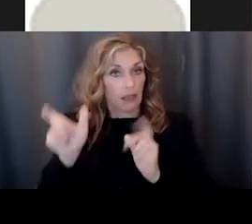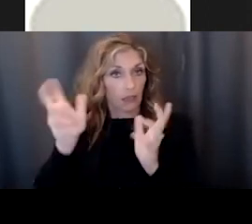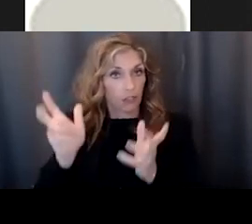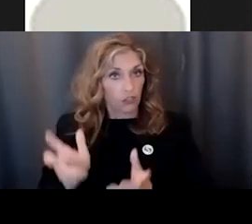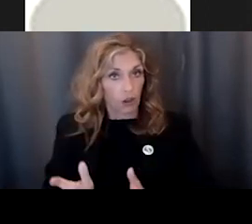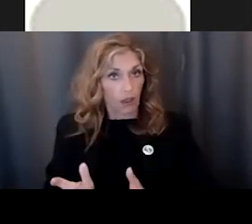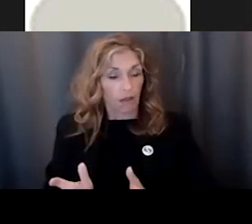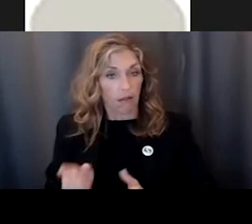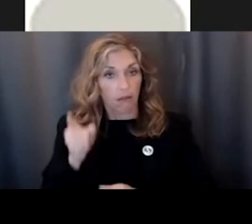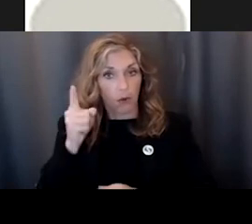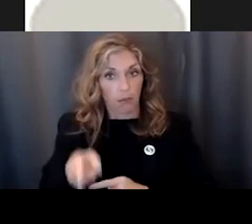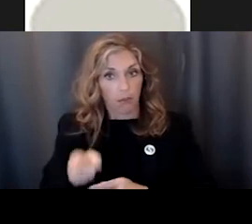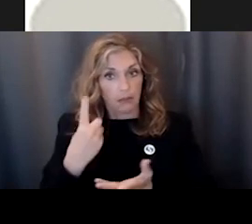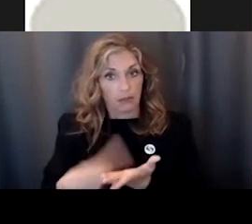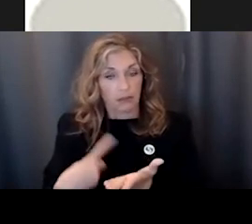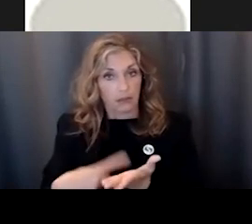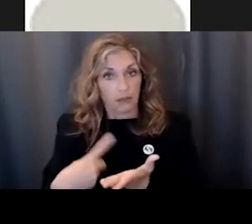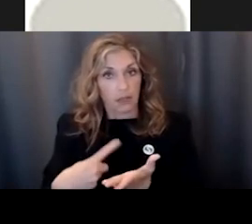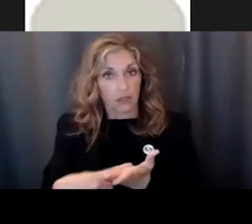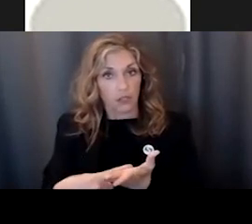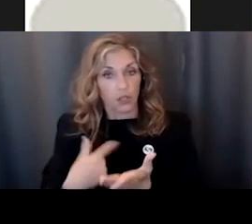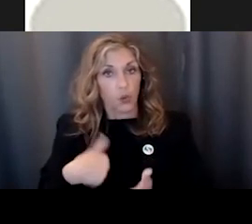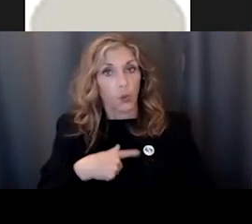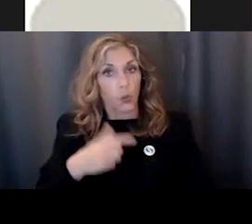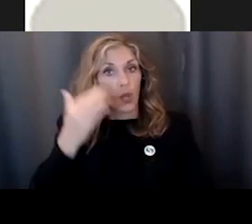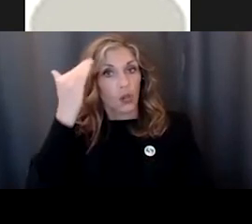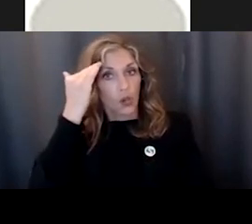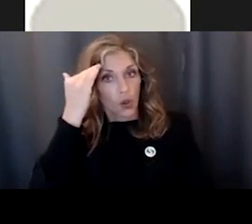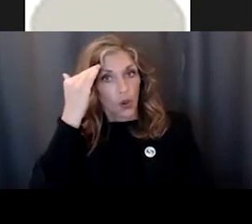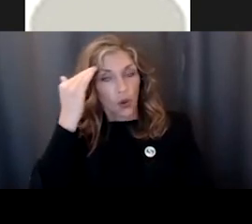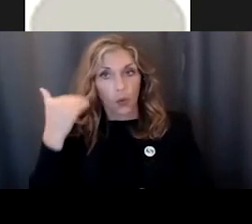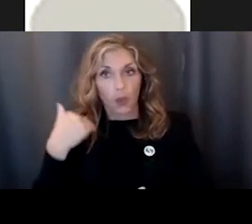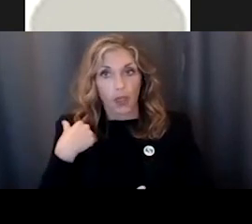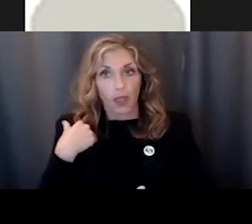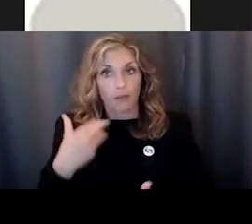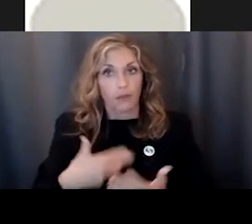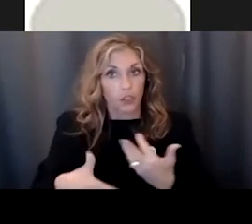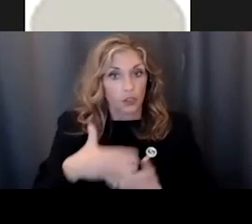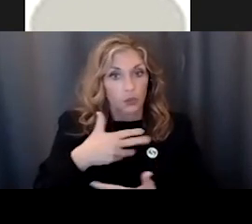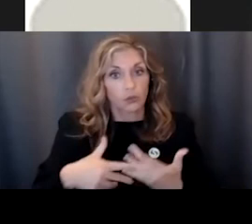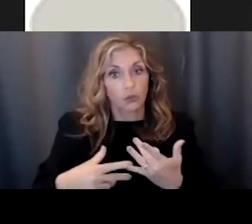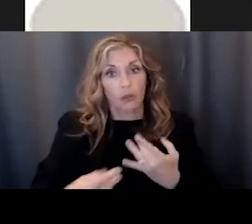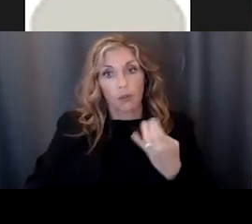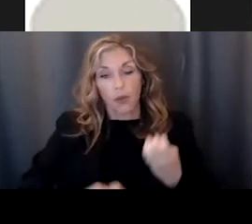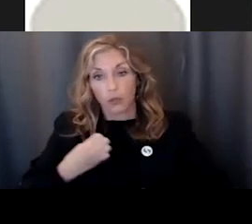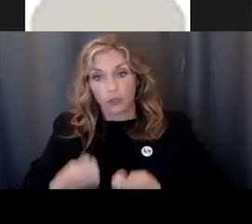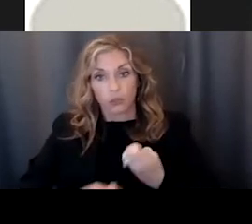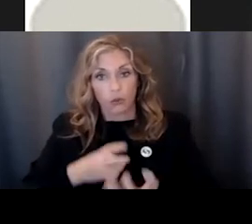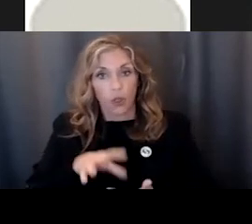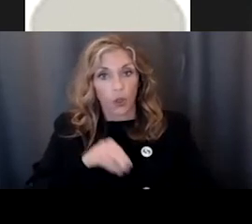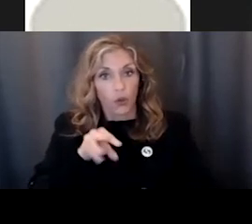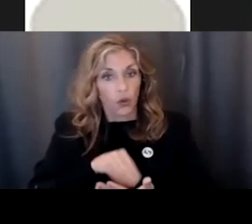And we know that we have like social emotional learning kind